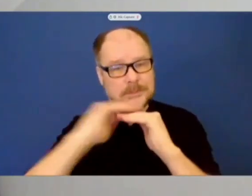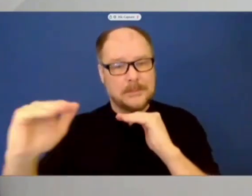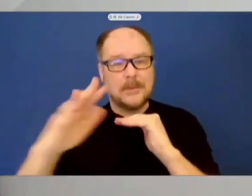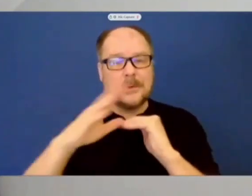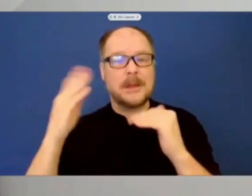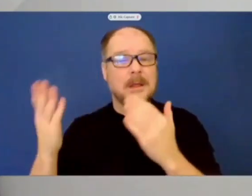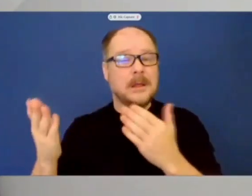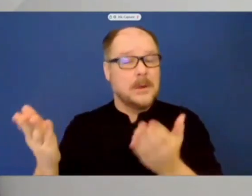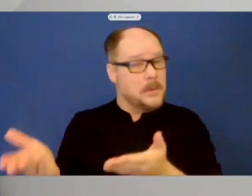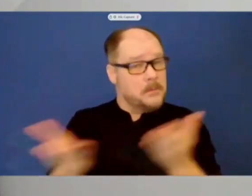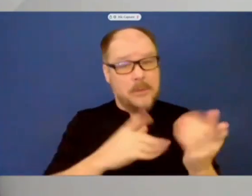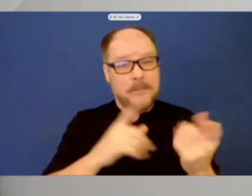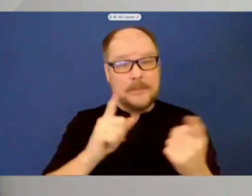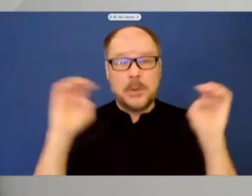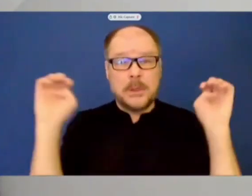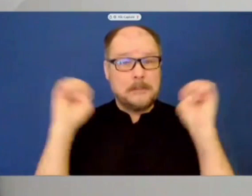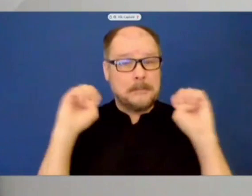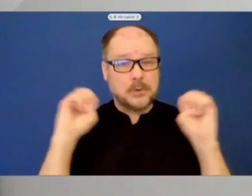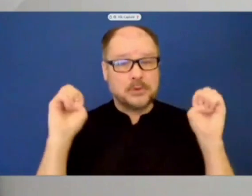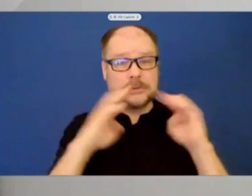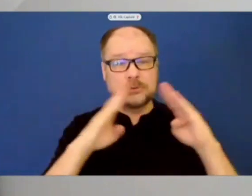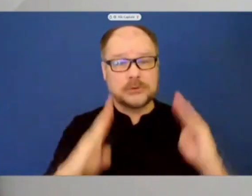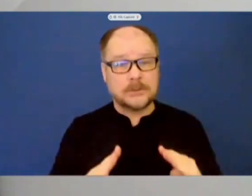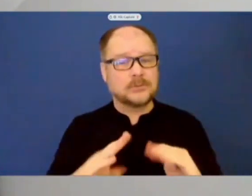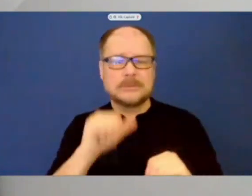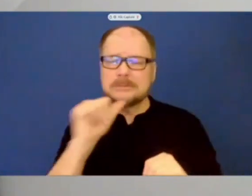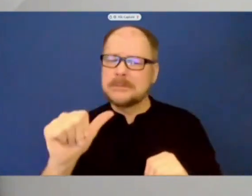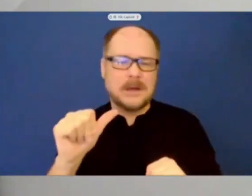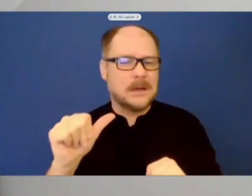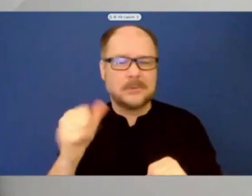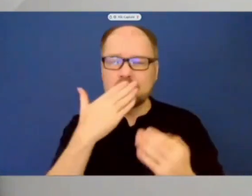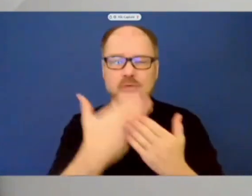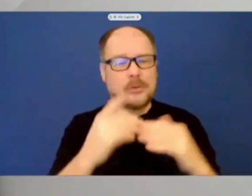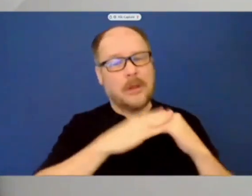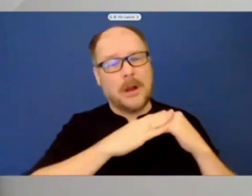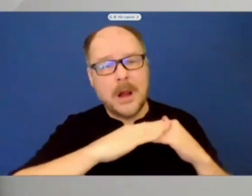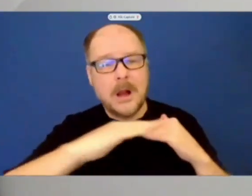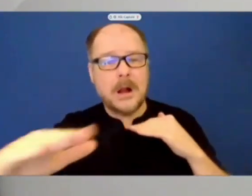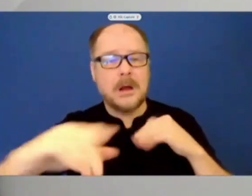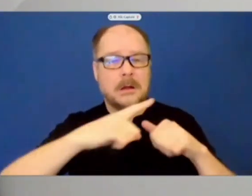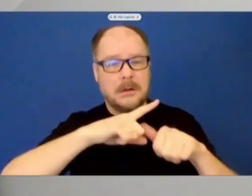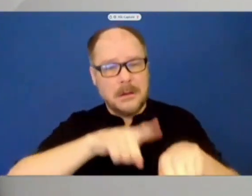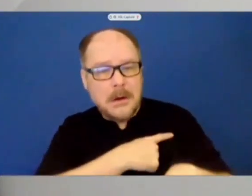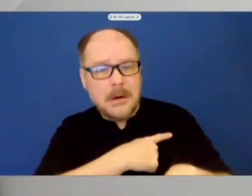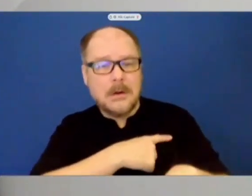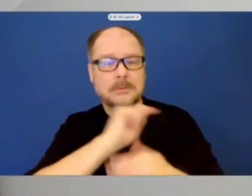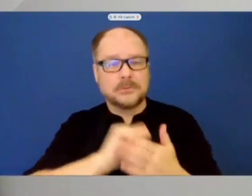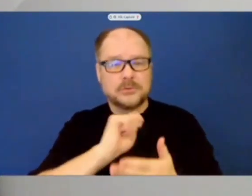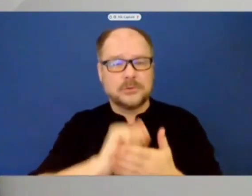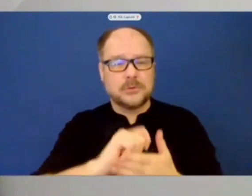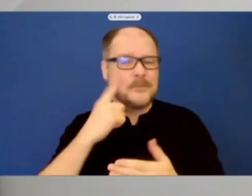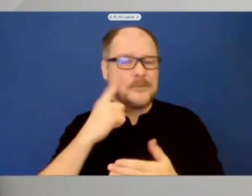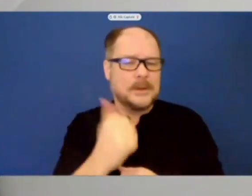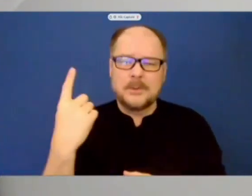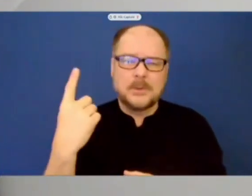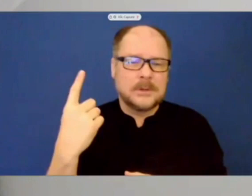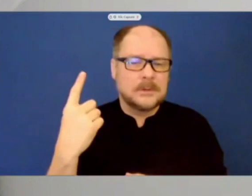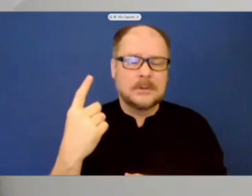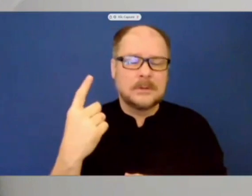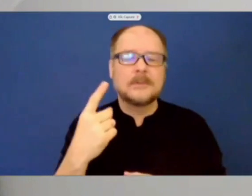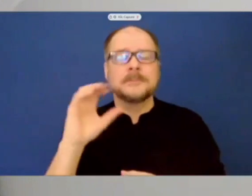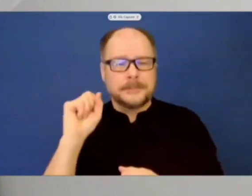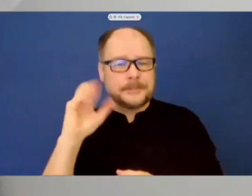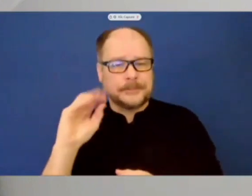long-term solution for anybody, so they will be provided the same opportunities as anyone else in any of our emergency shelters across the